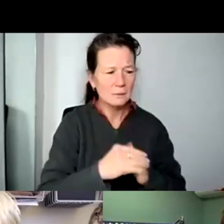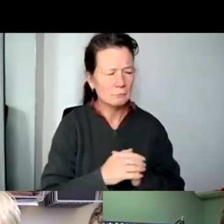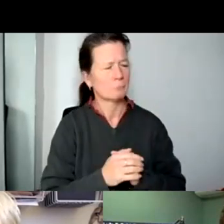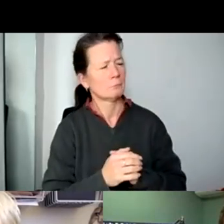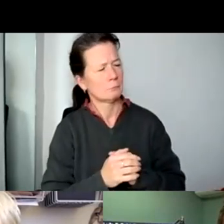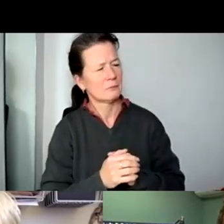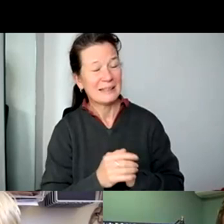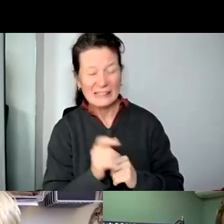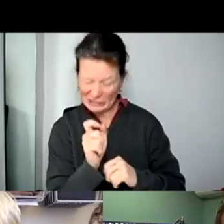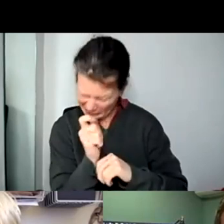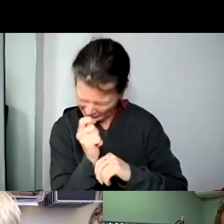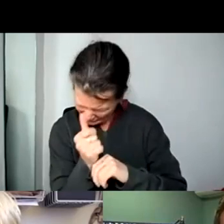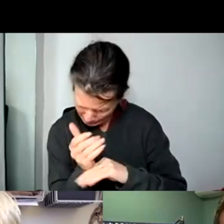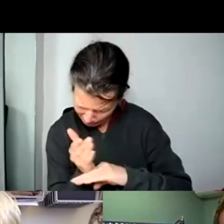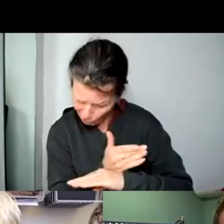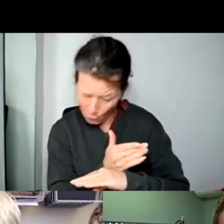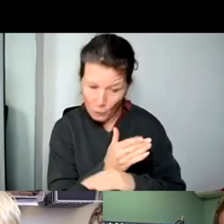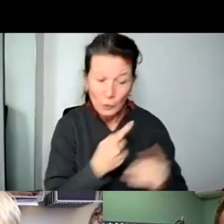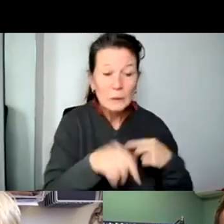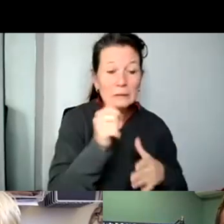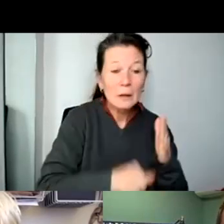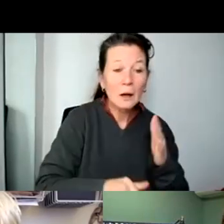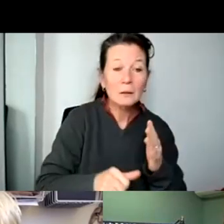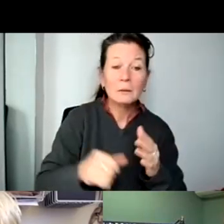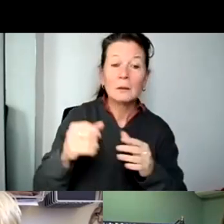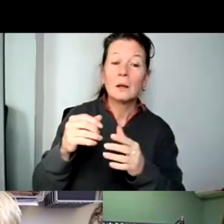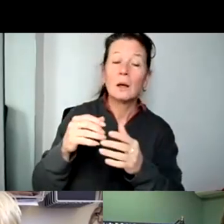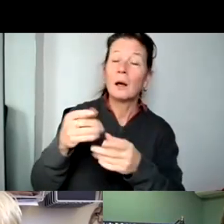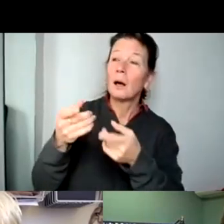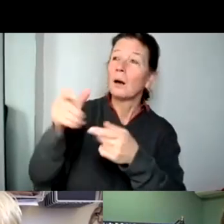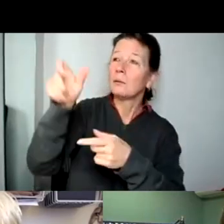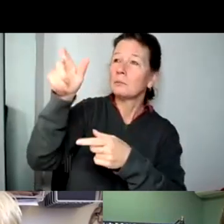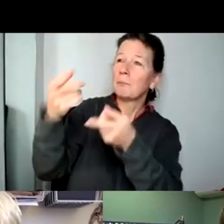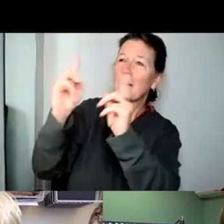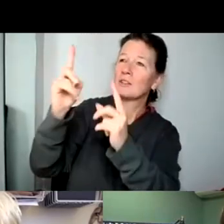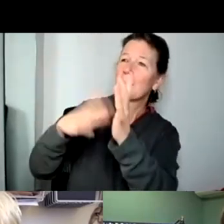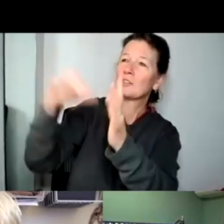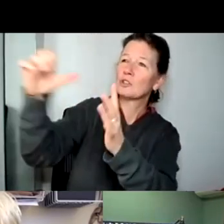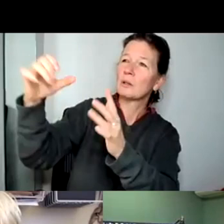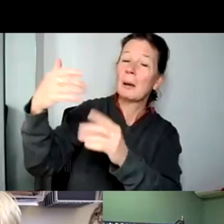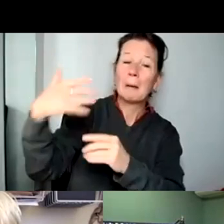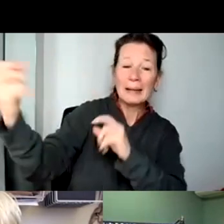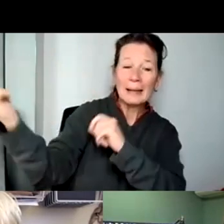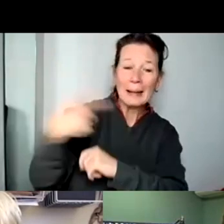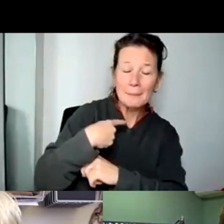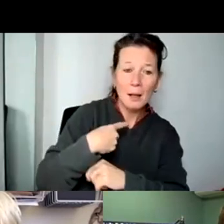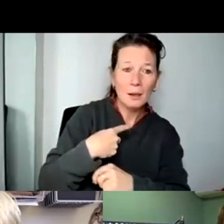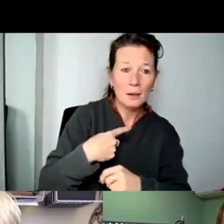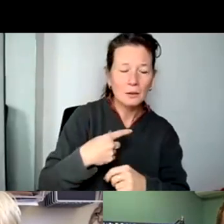Just before we started, the producer in Manchester said to me, "Oh, John, I've just emailed through a new version of the script, could you go and print it